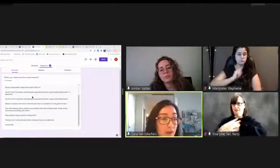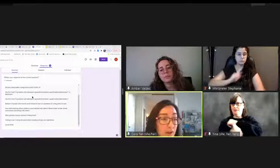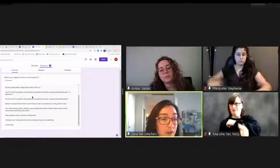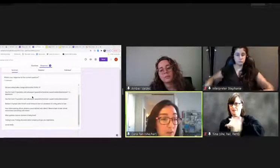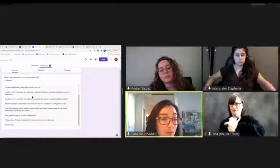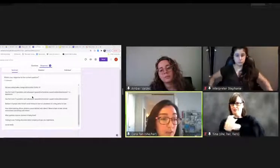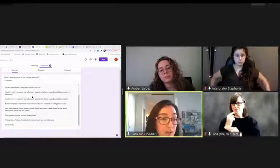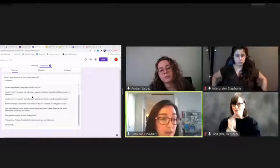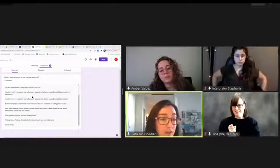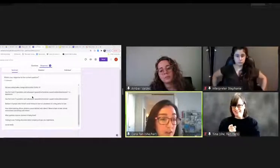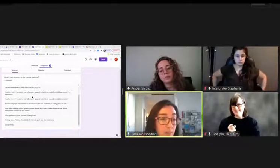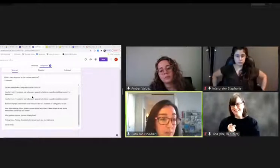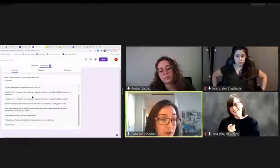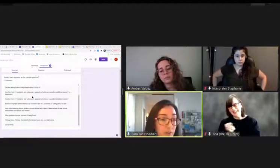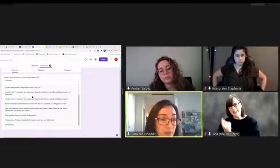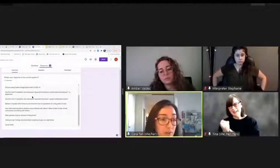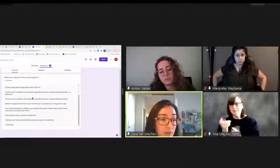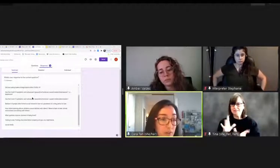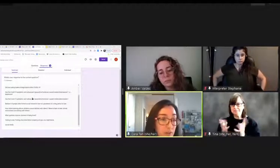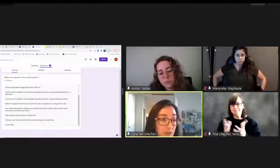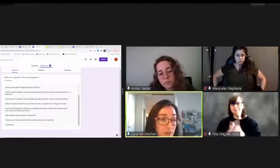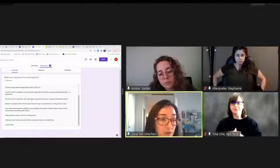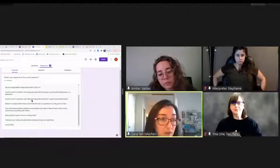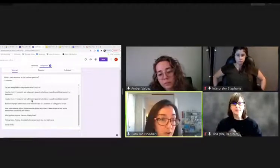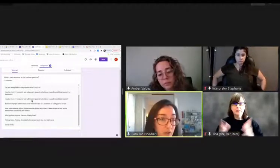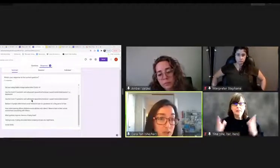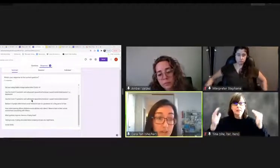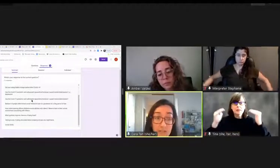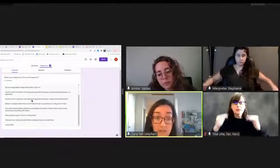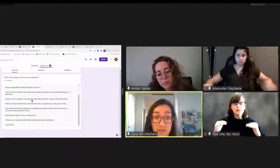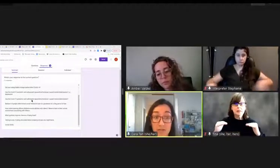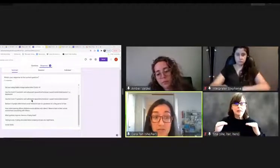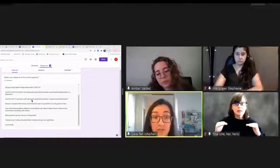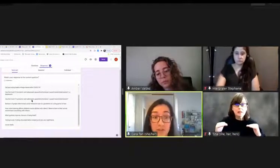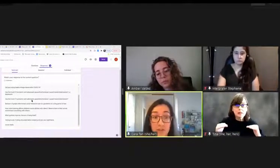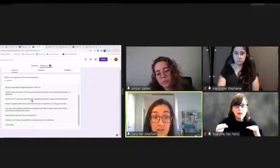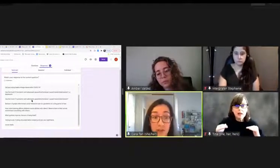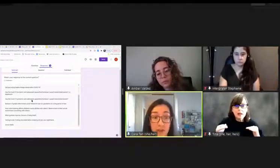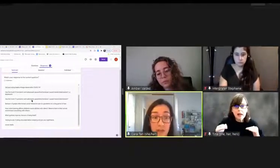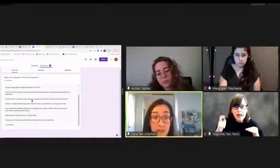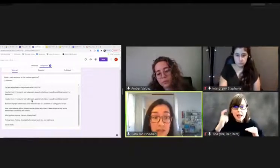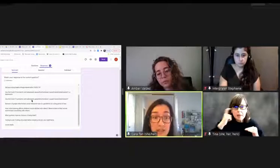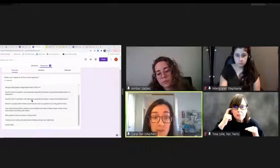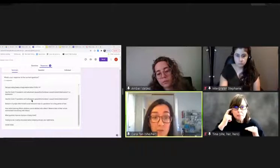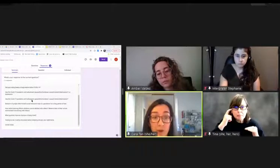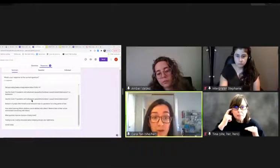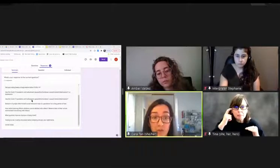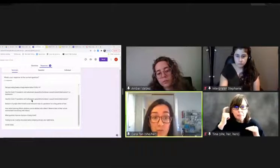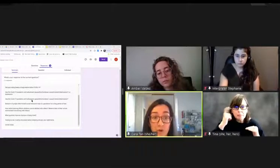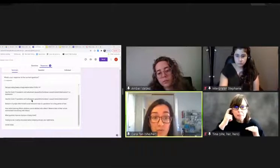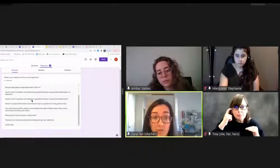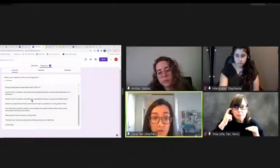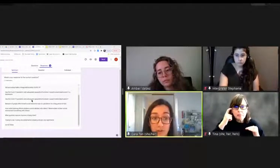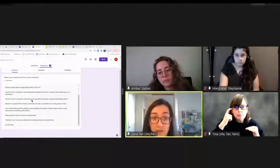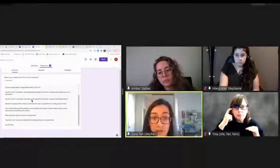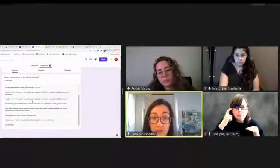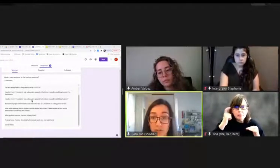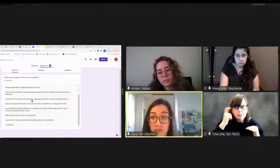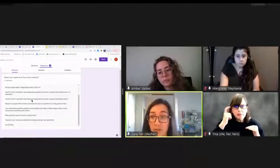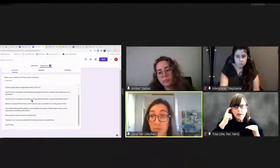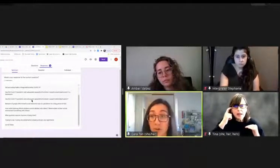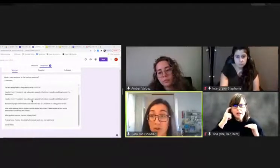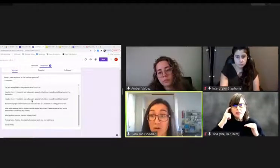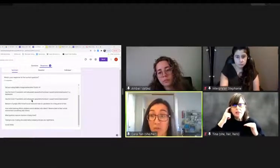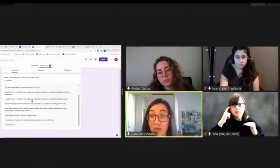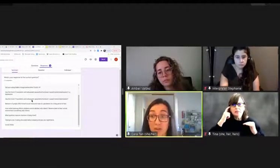Okay. Would taking a look at a brain for these be considered empirical? Yes. Yeah, I mean, any way that you are observing is